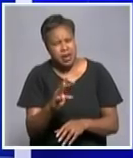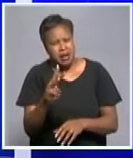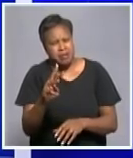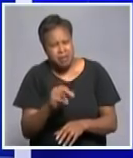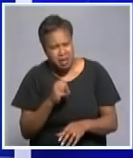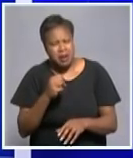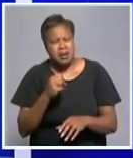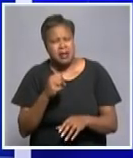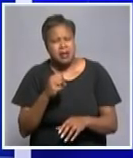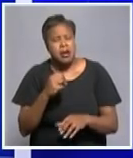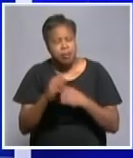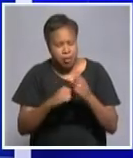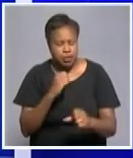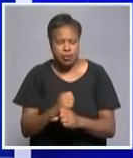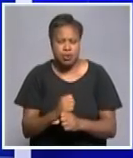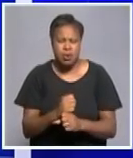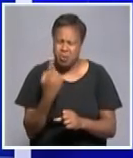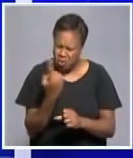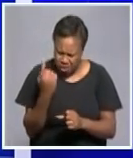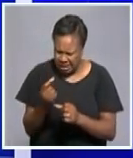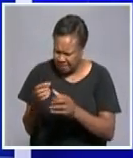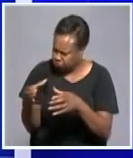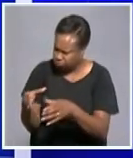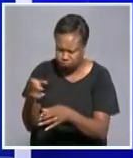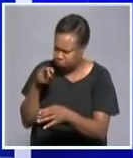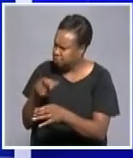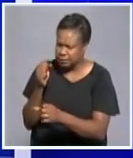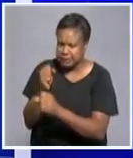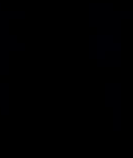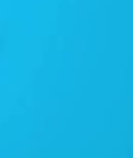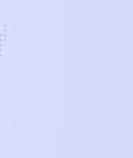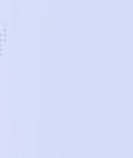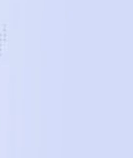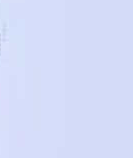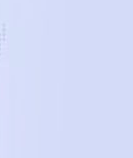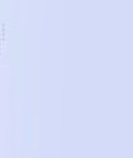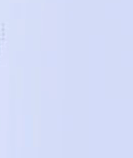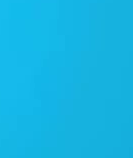million per annum just on the teas. That exclude the 3 meals